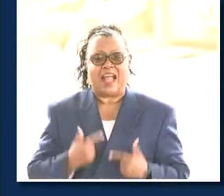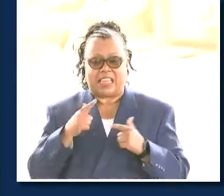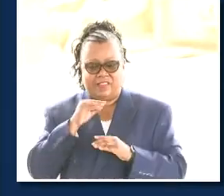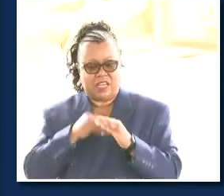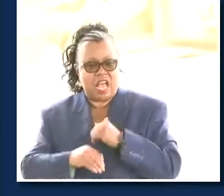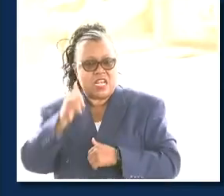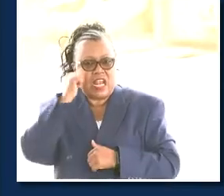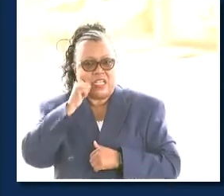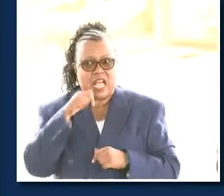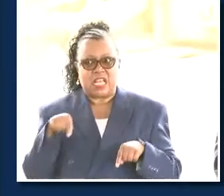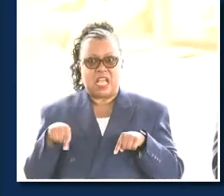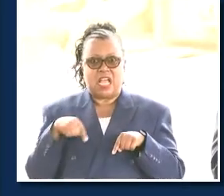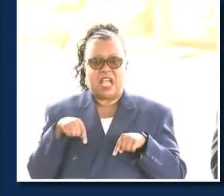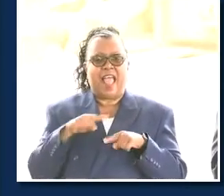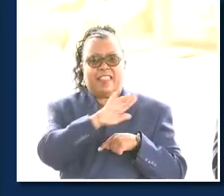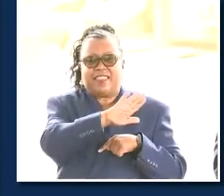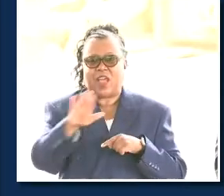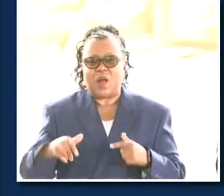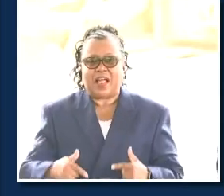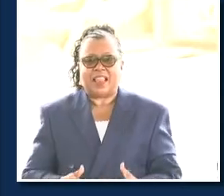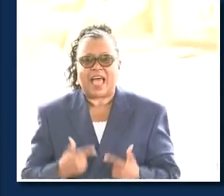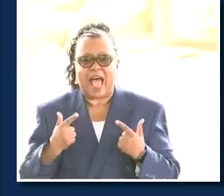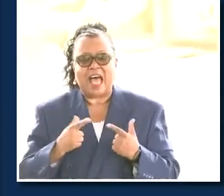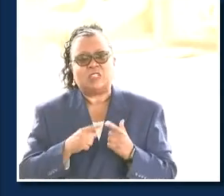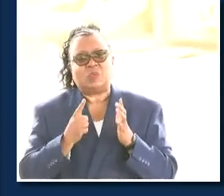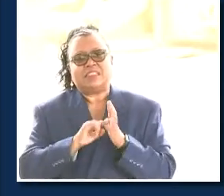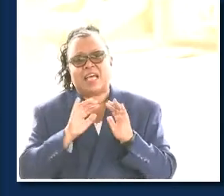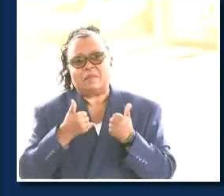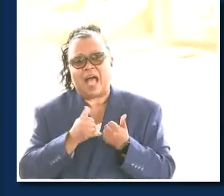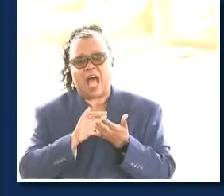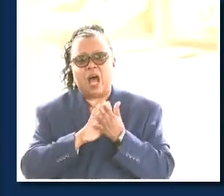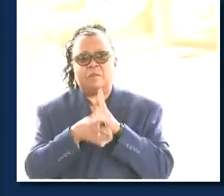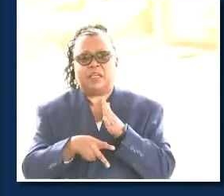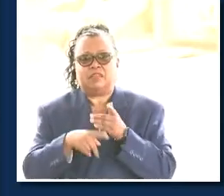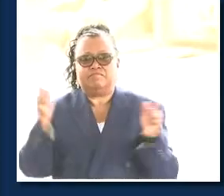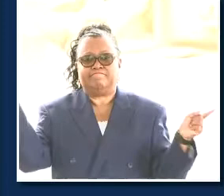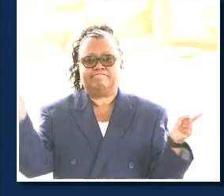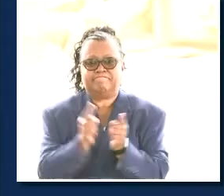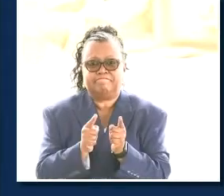the daily threat that their lives will somehow be cut short.